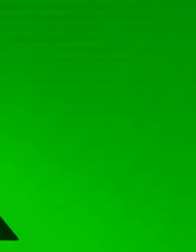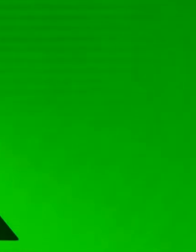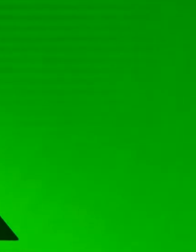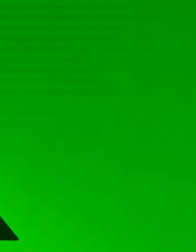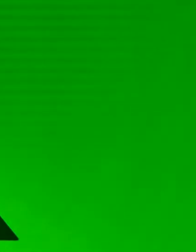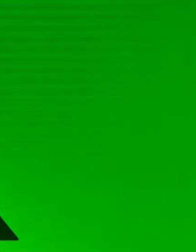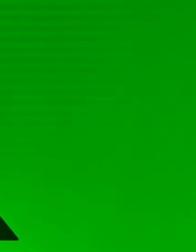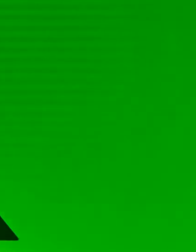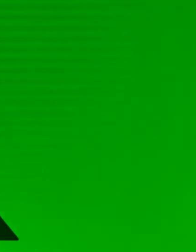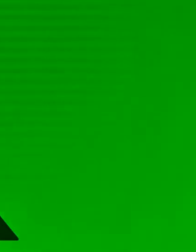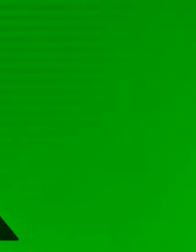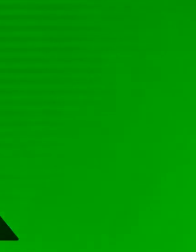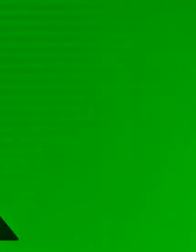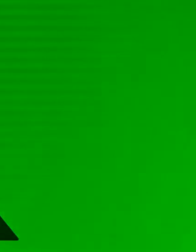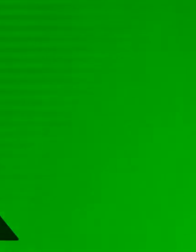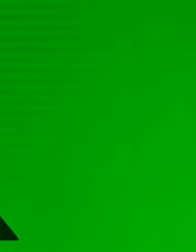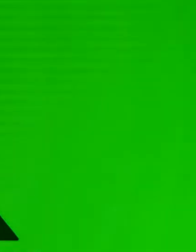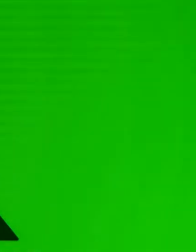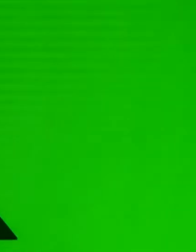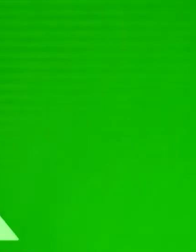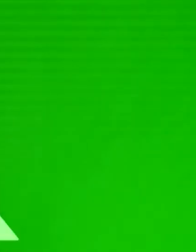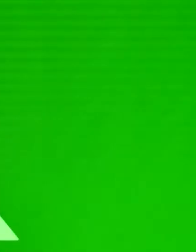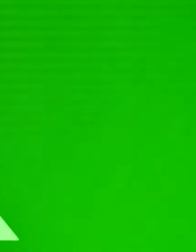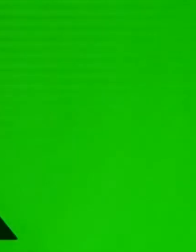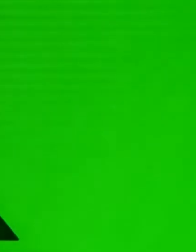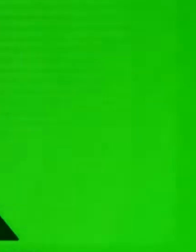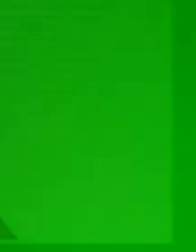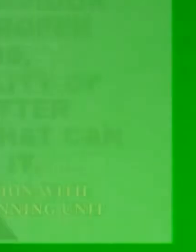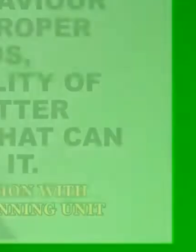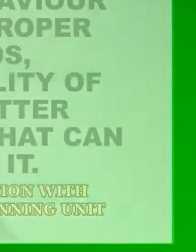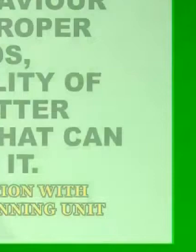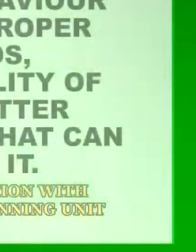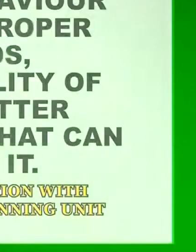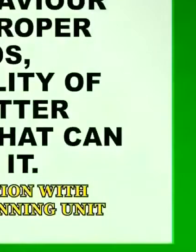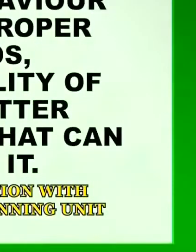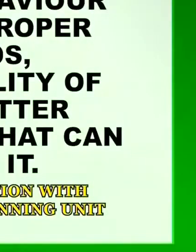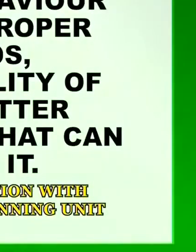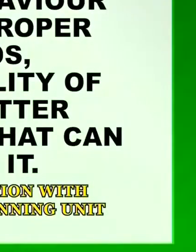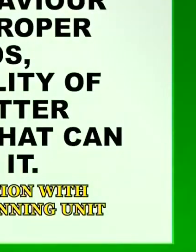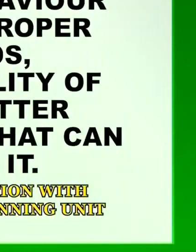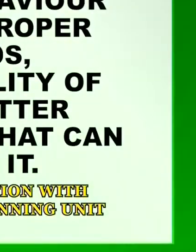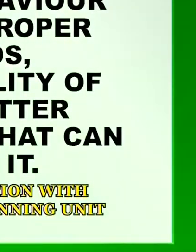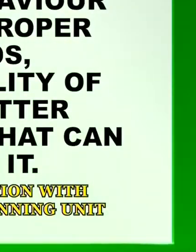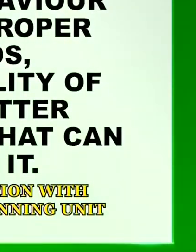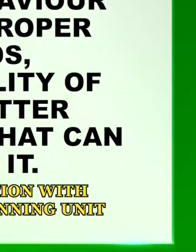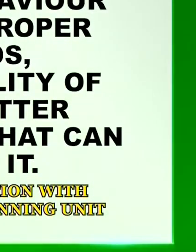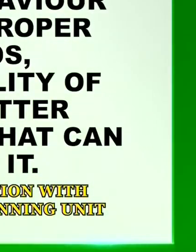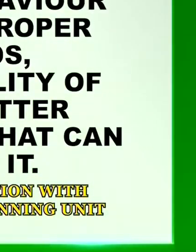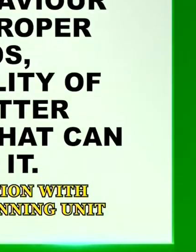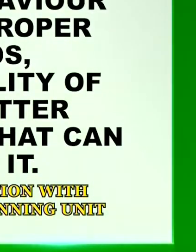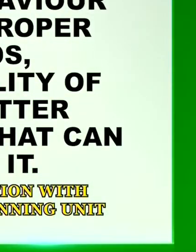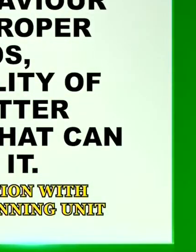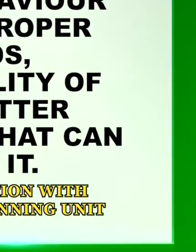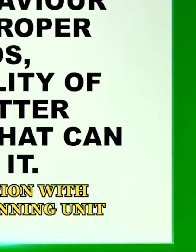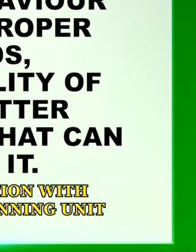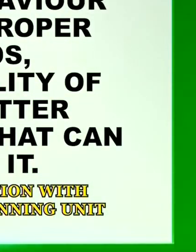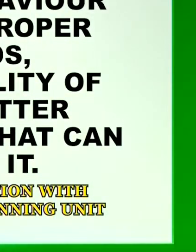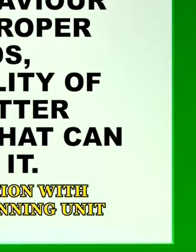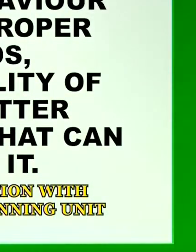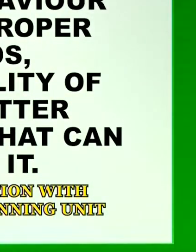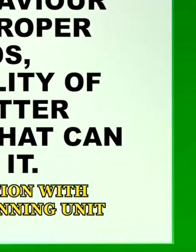Company Limited. Insurance the way you want it to be. Did you know? Analyzing criminal